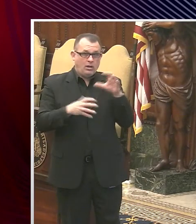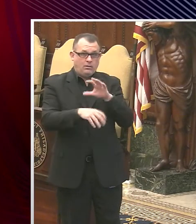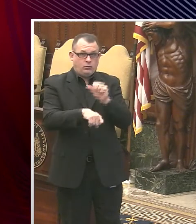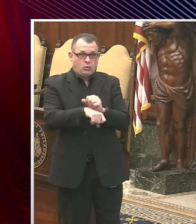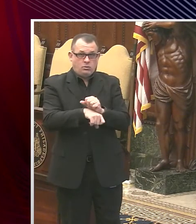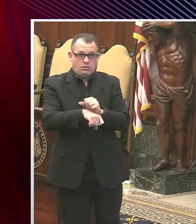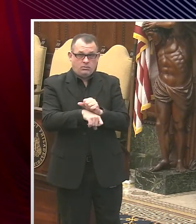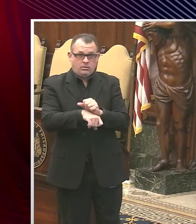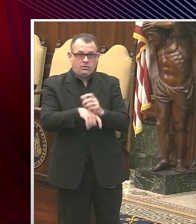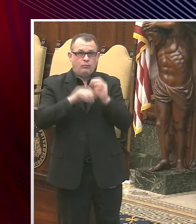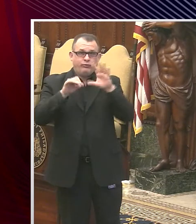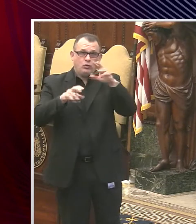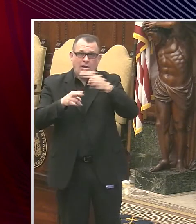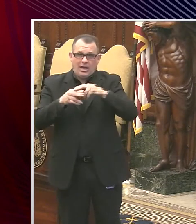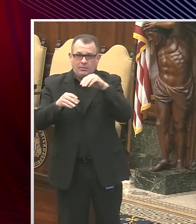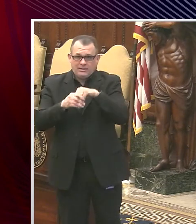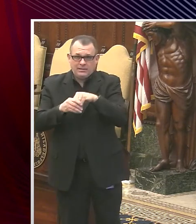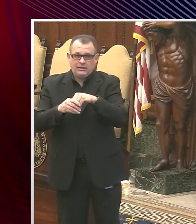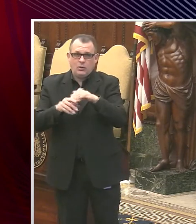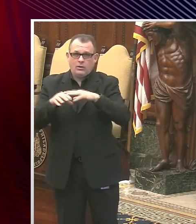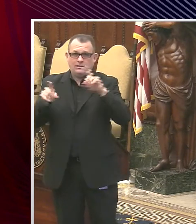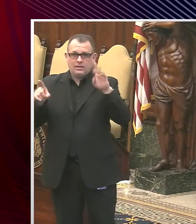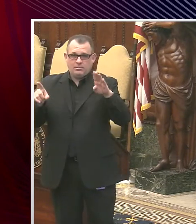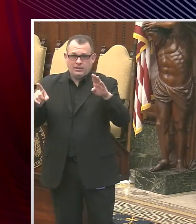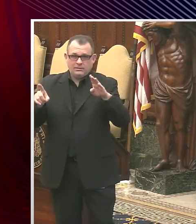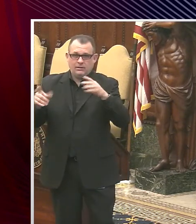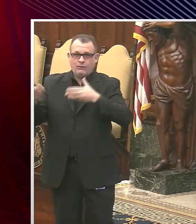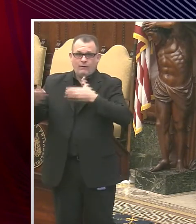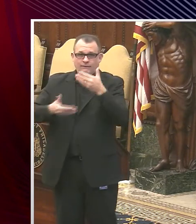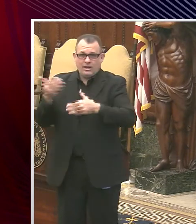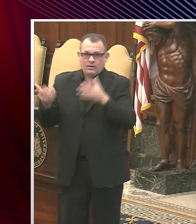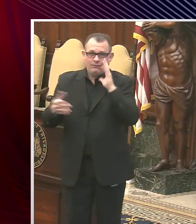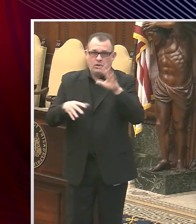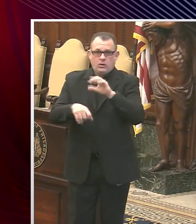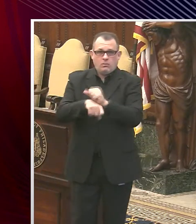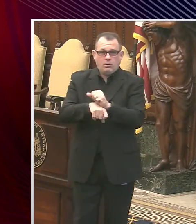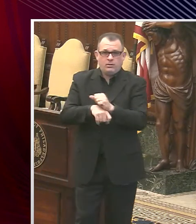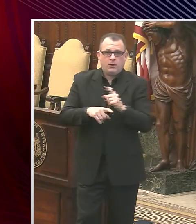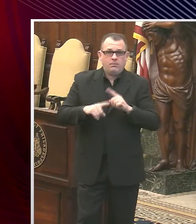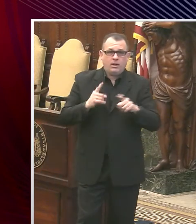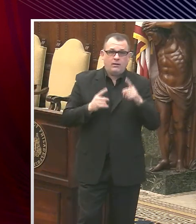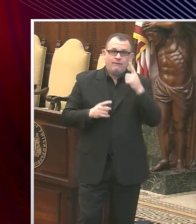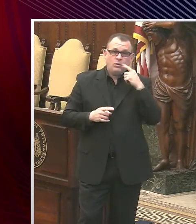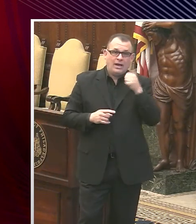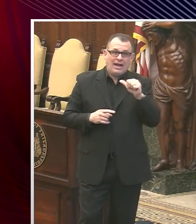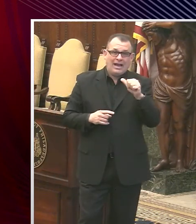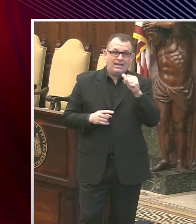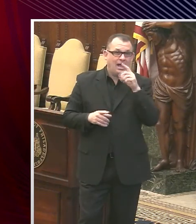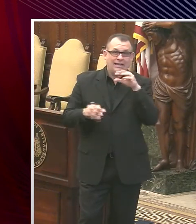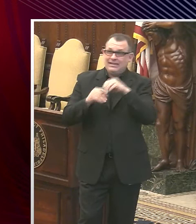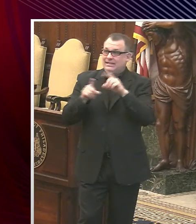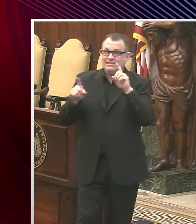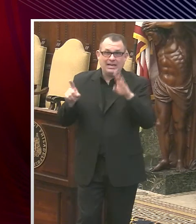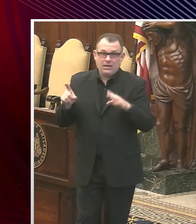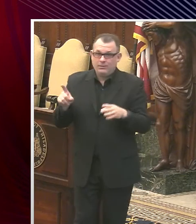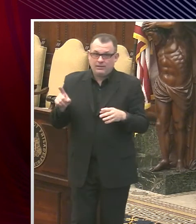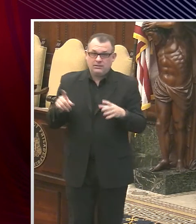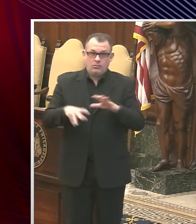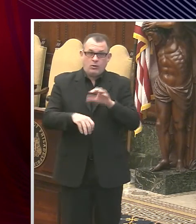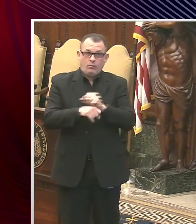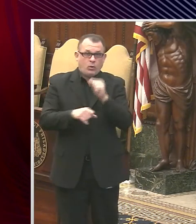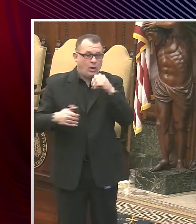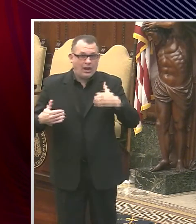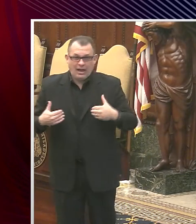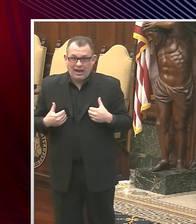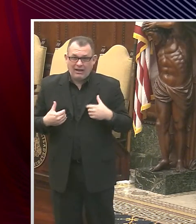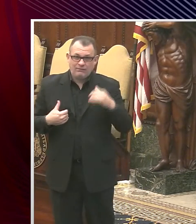the database, and they'll be invited to schedule an appointment. But if for whatever reason they're not in the database, they don't get an appointment, if they're in the